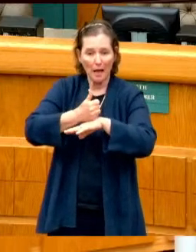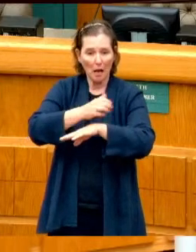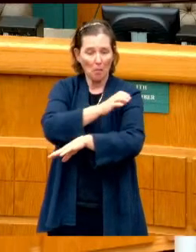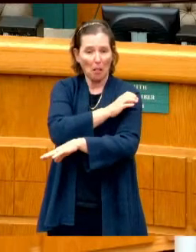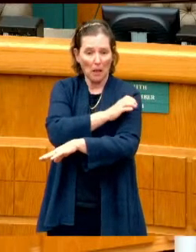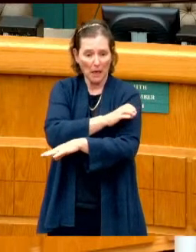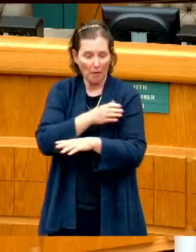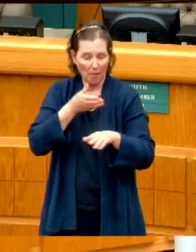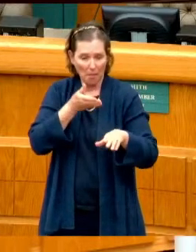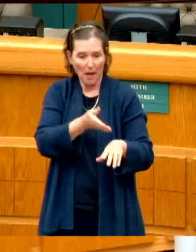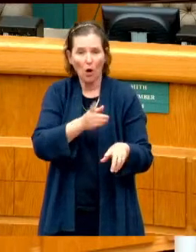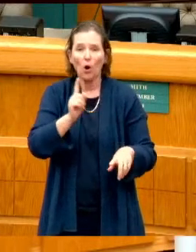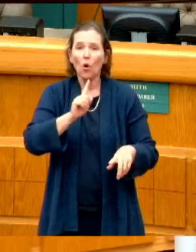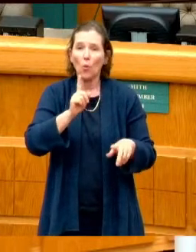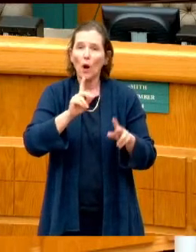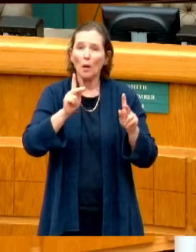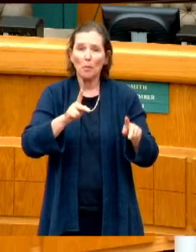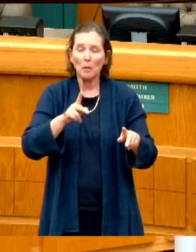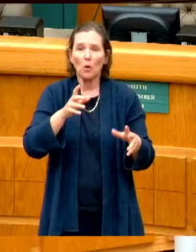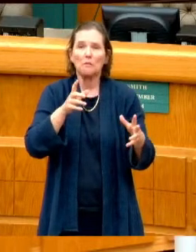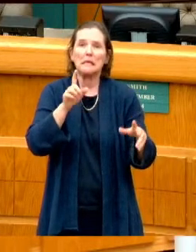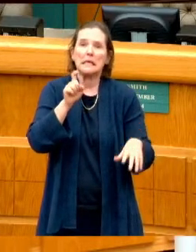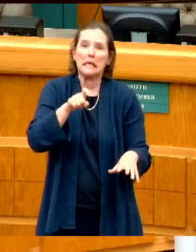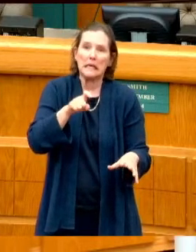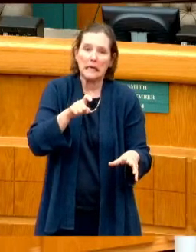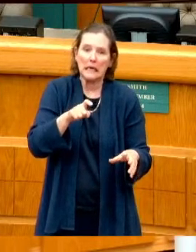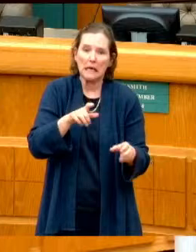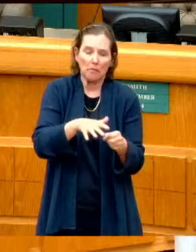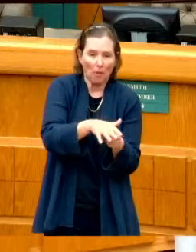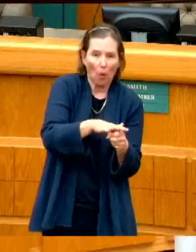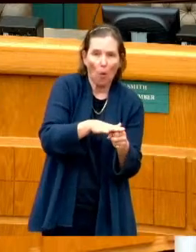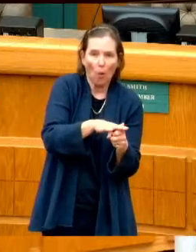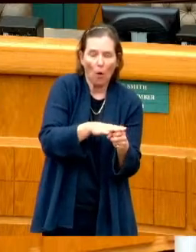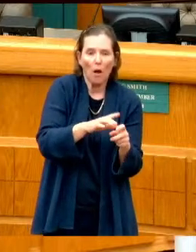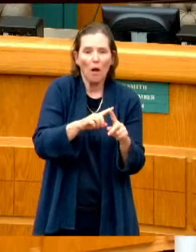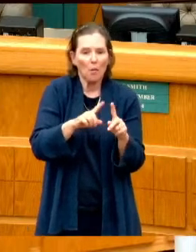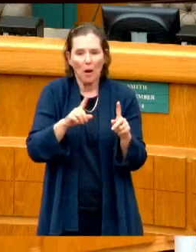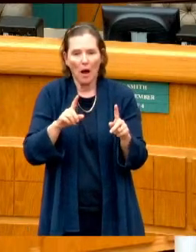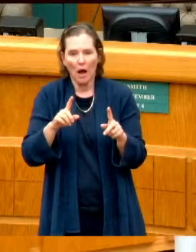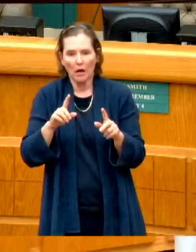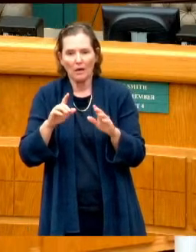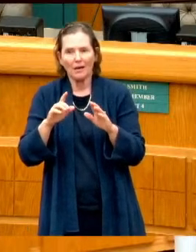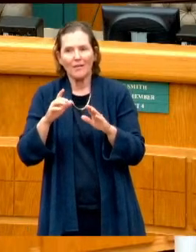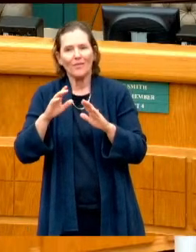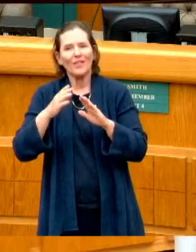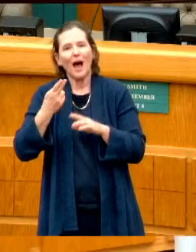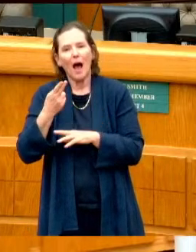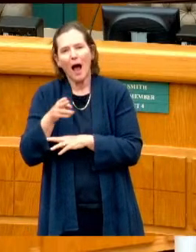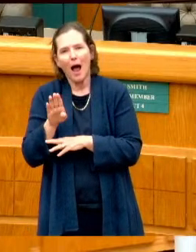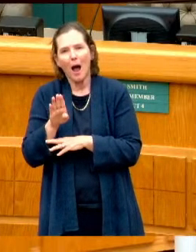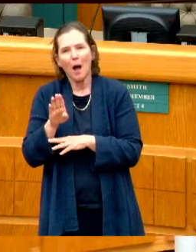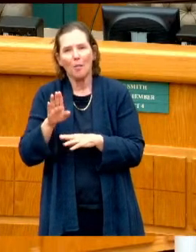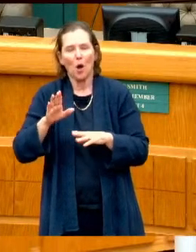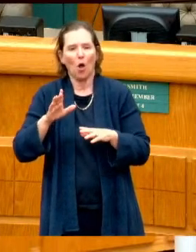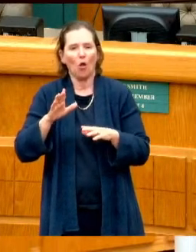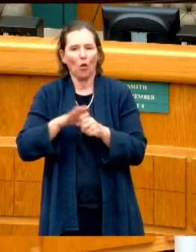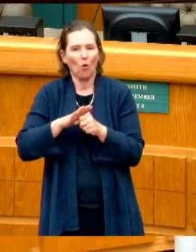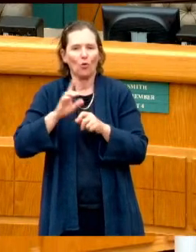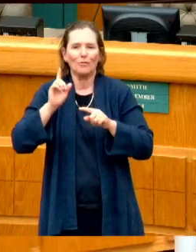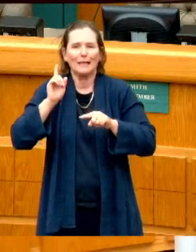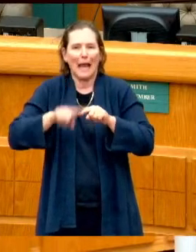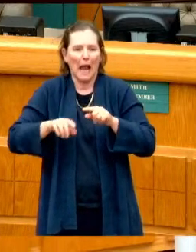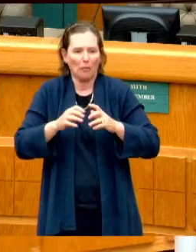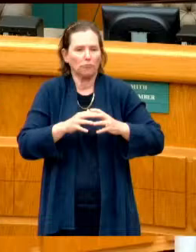city-county hub cannot deliver. I'm so grateful to that generosity of spirit, to